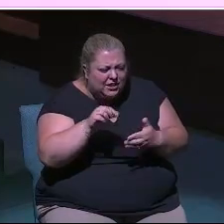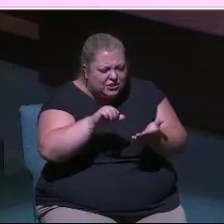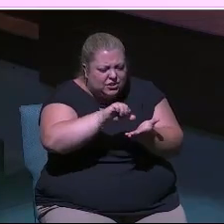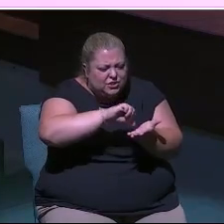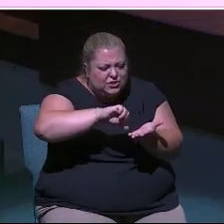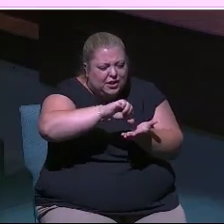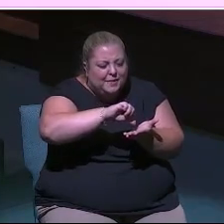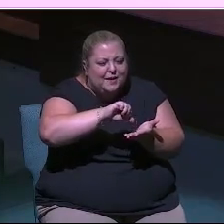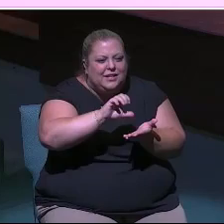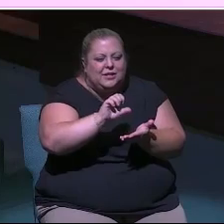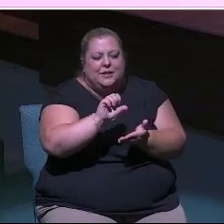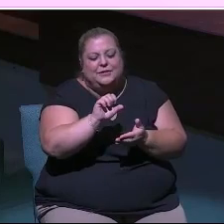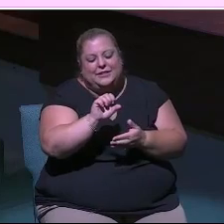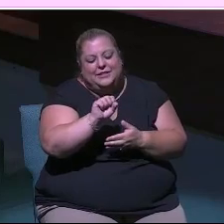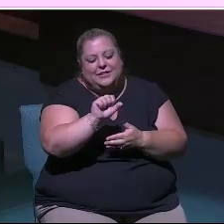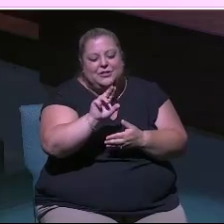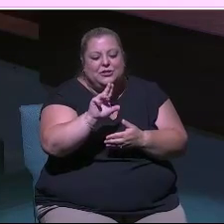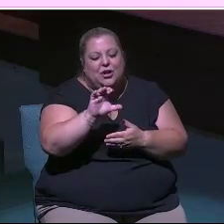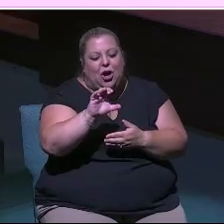sauce?